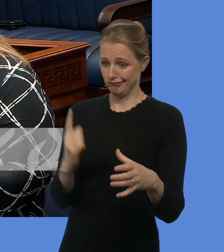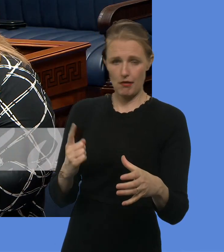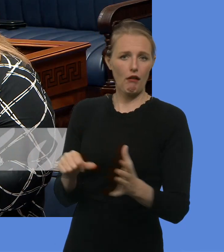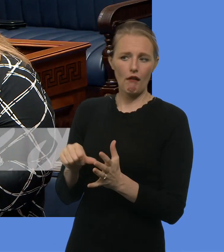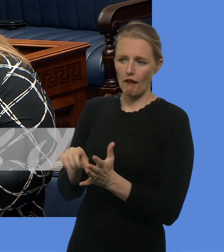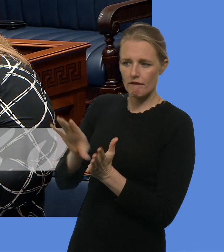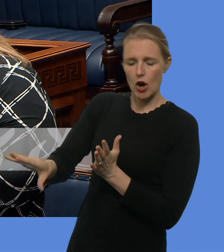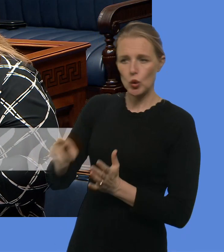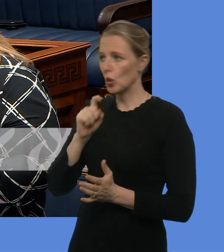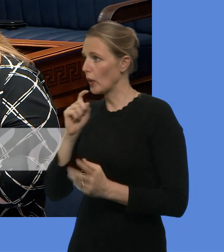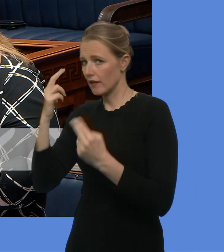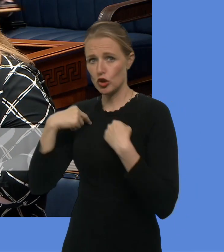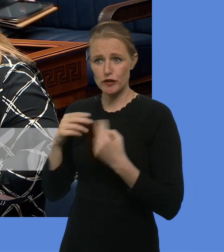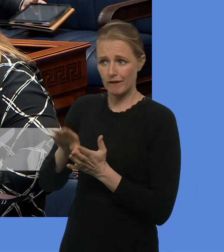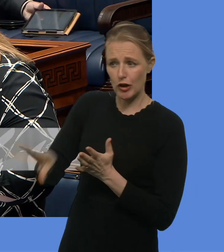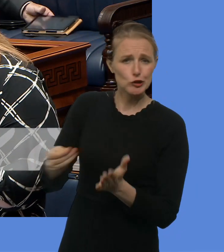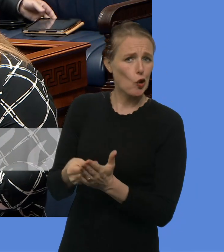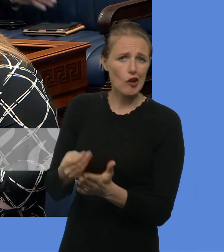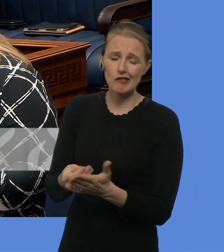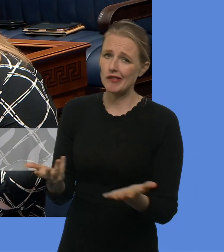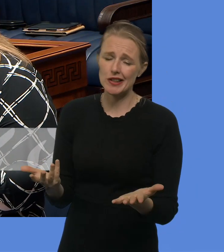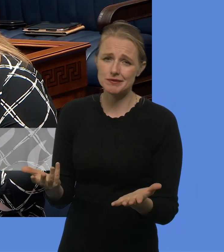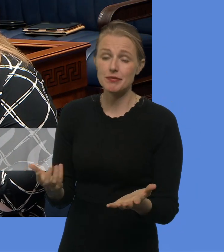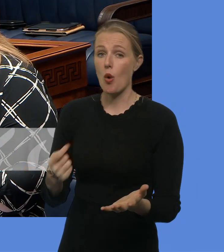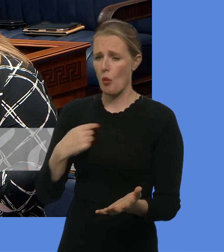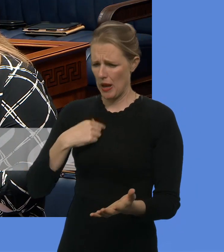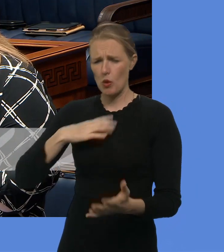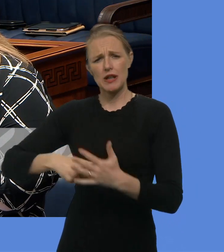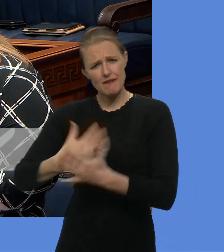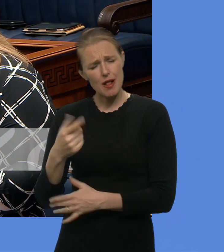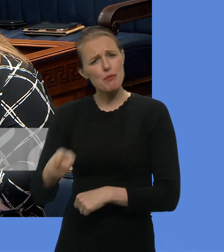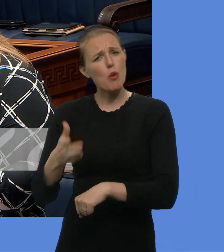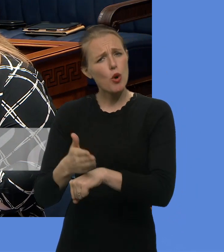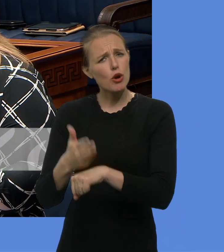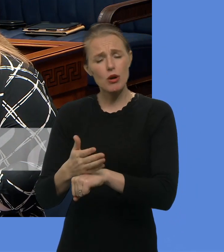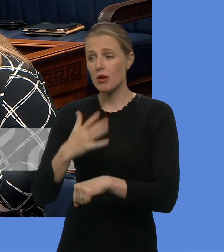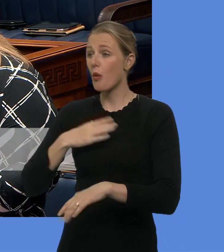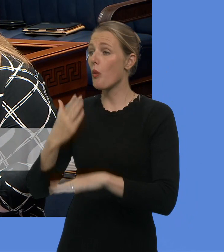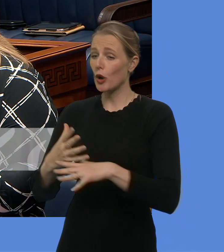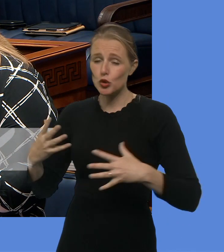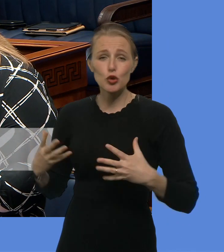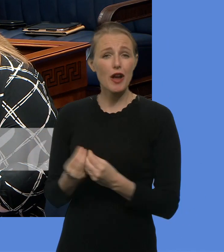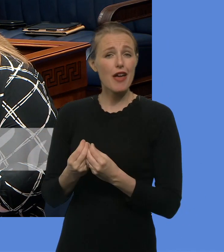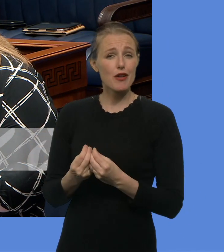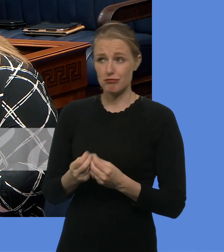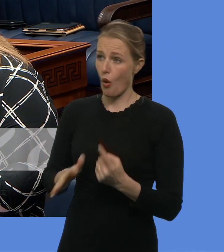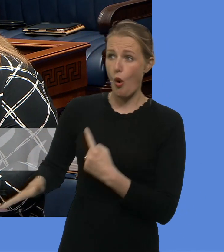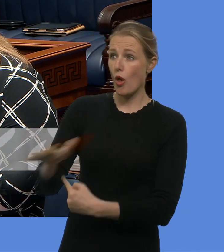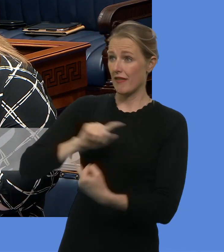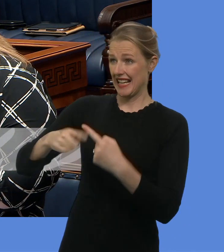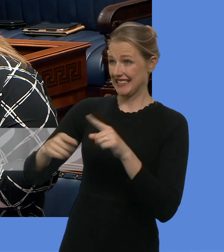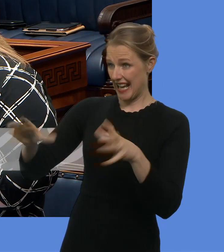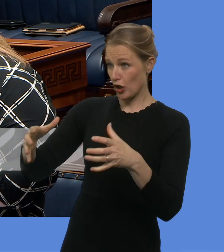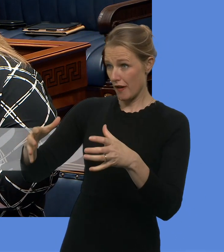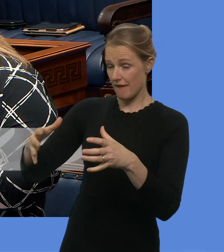important that we are able to continue to develop that and to work together collaboratively across the executive to provide the